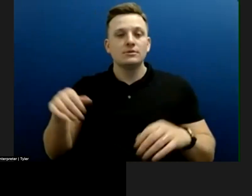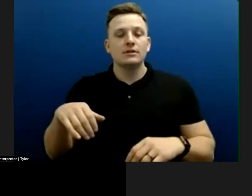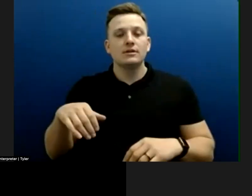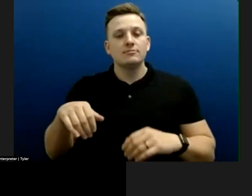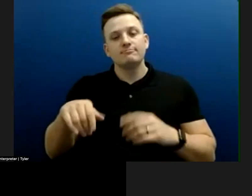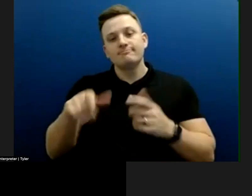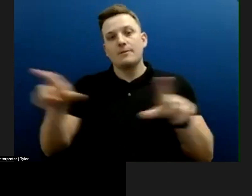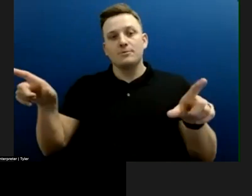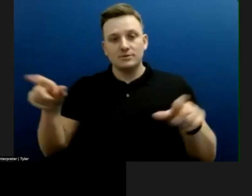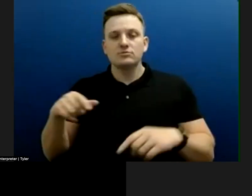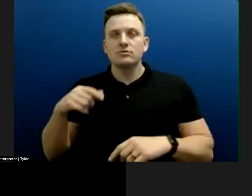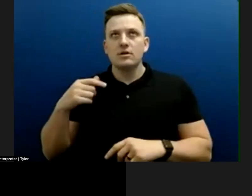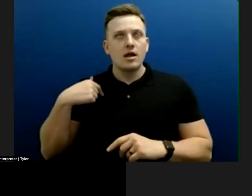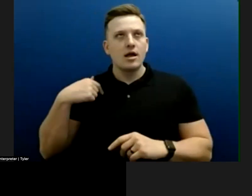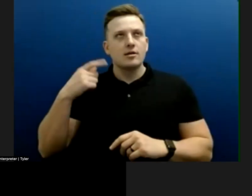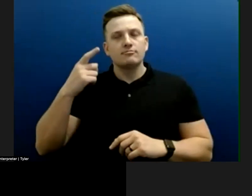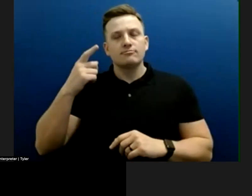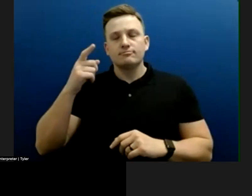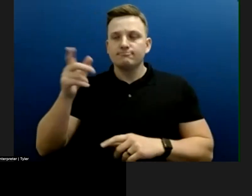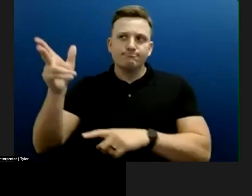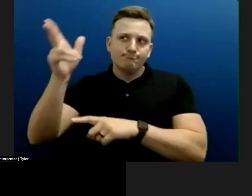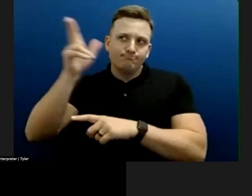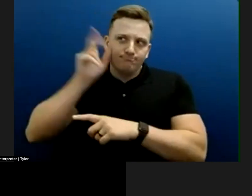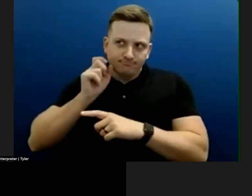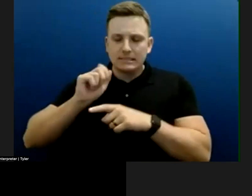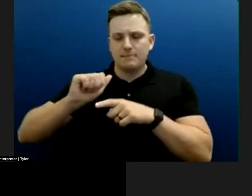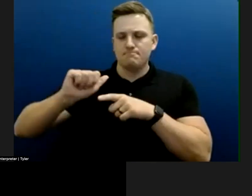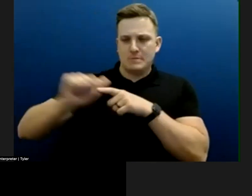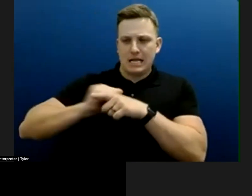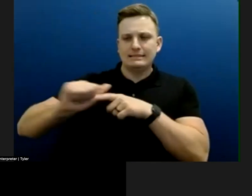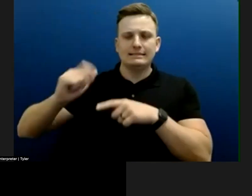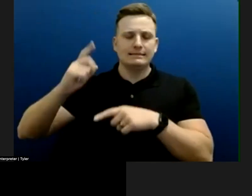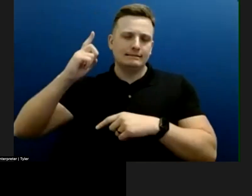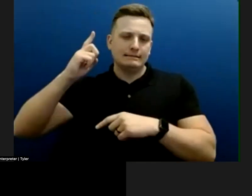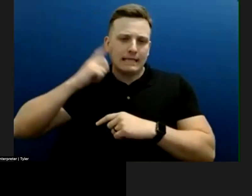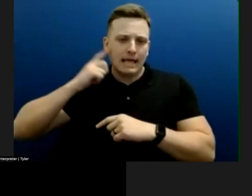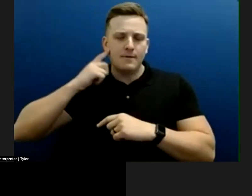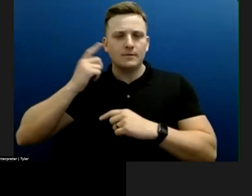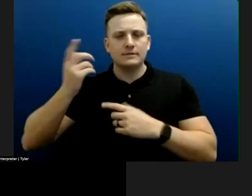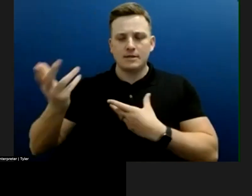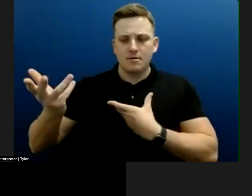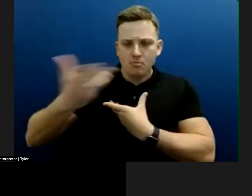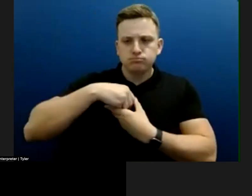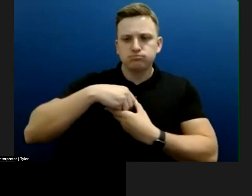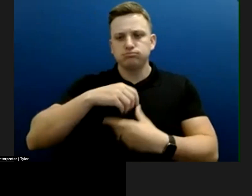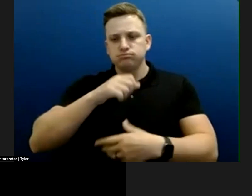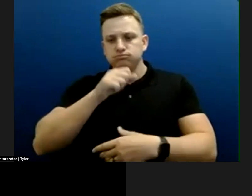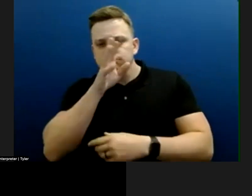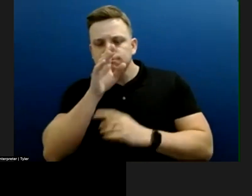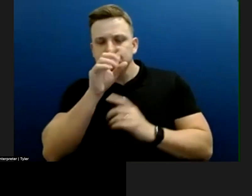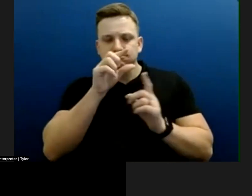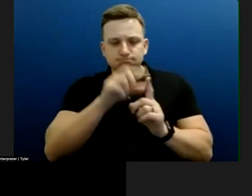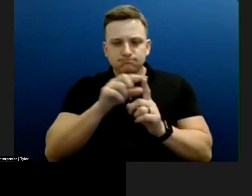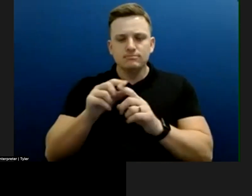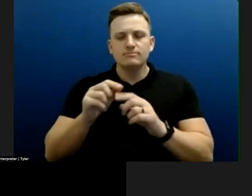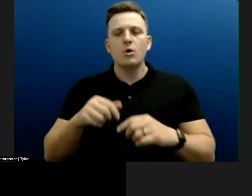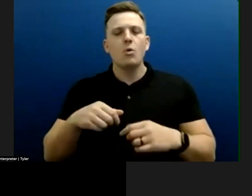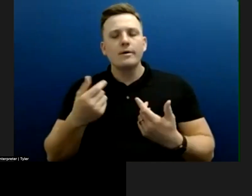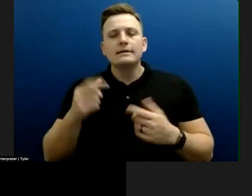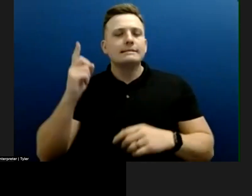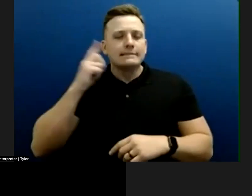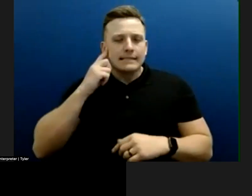sounds and build those into the kind of like morphemes and the components of words, and then join those words